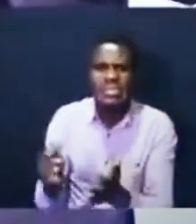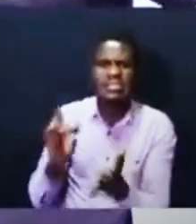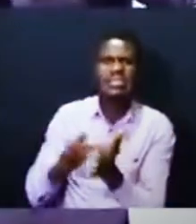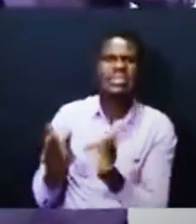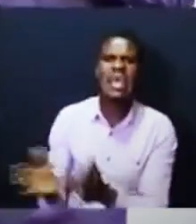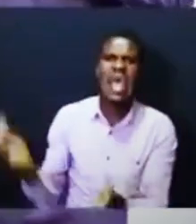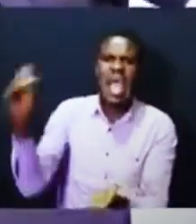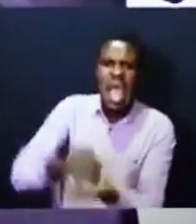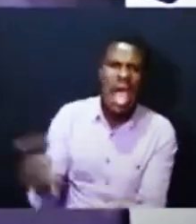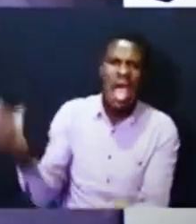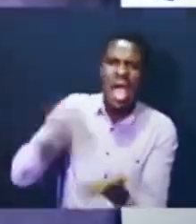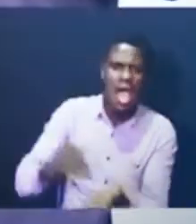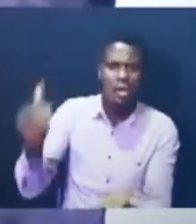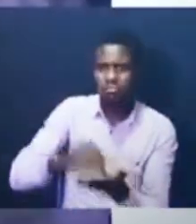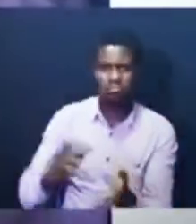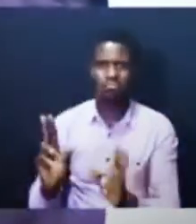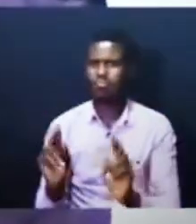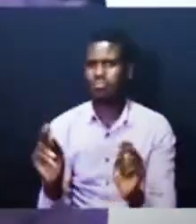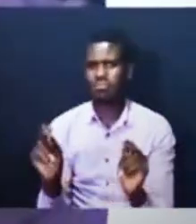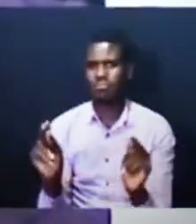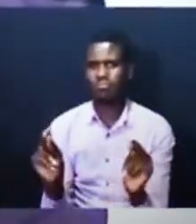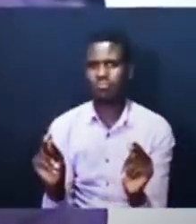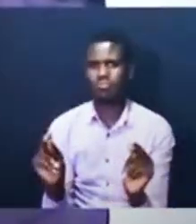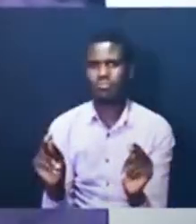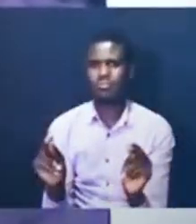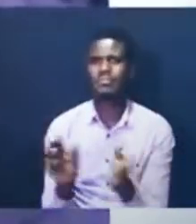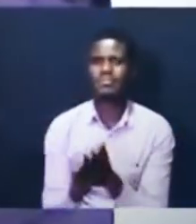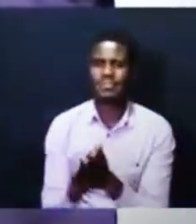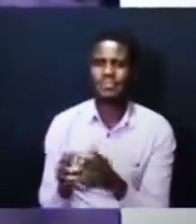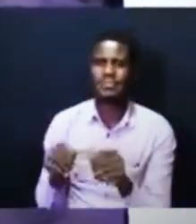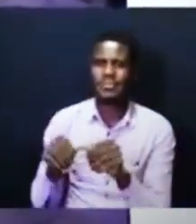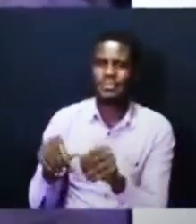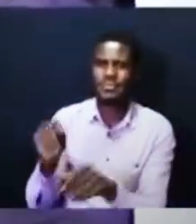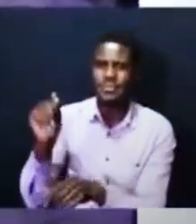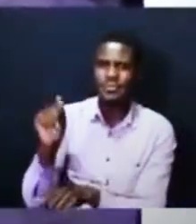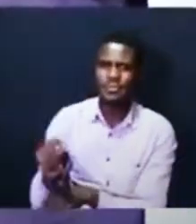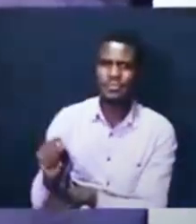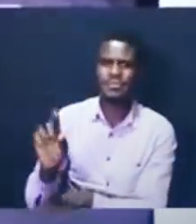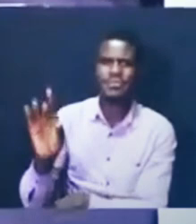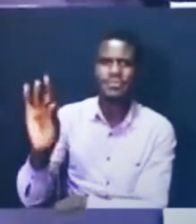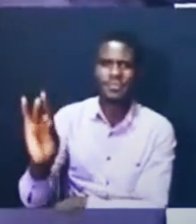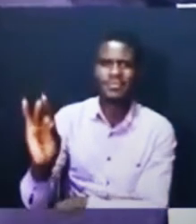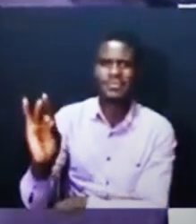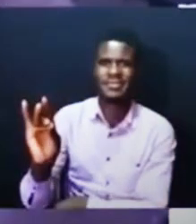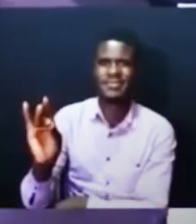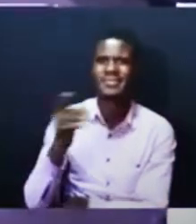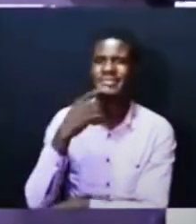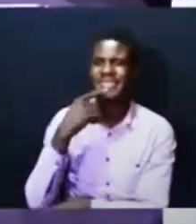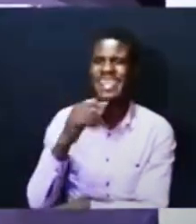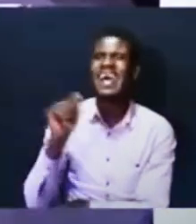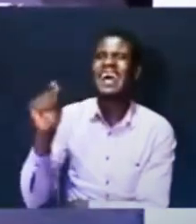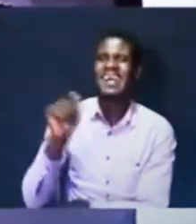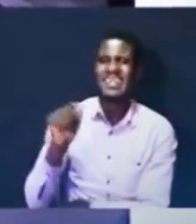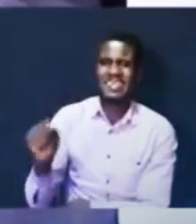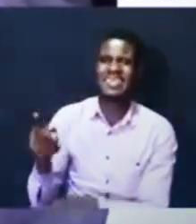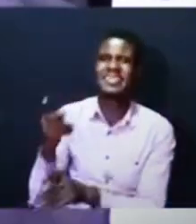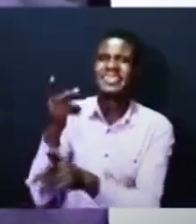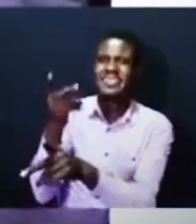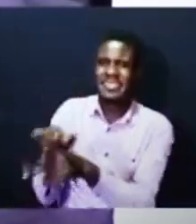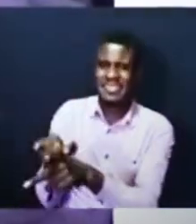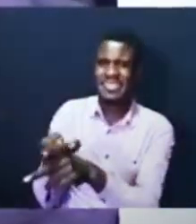nensa se welcome ne bio. Now verse 8 says that, therefore let us keep the festival, not with old